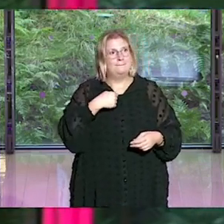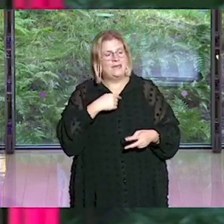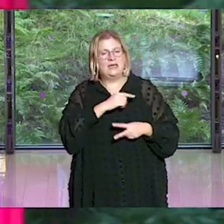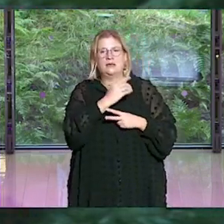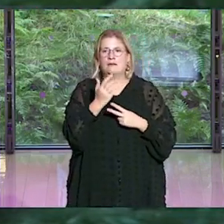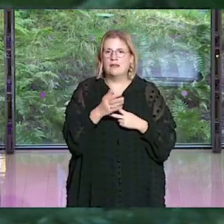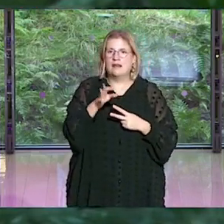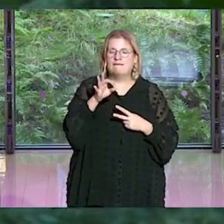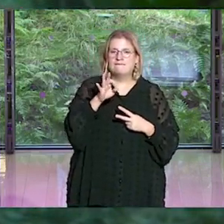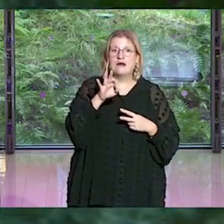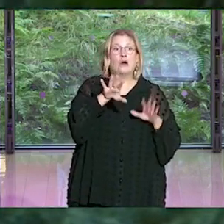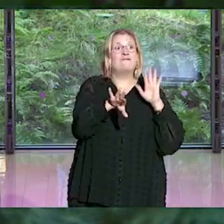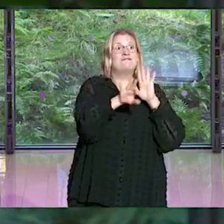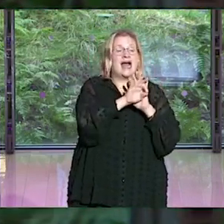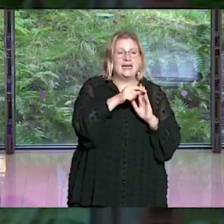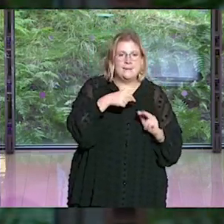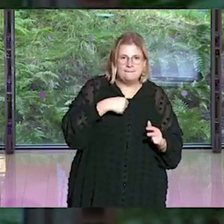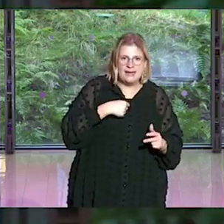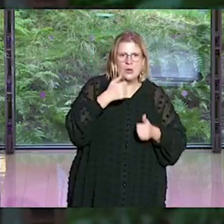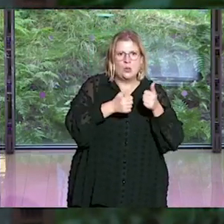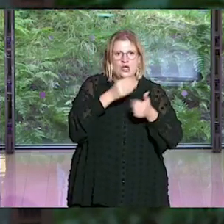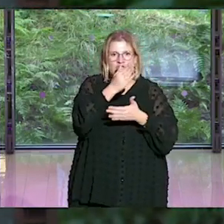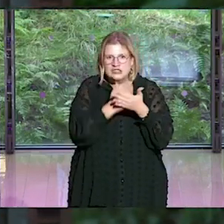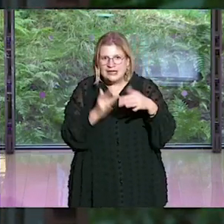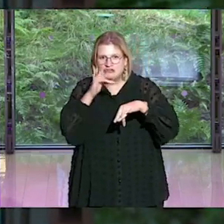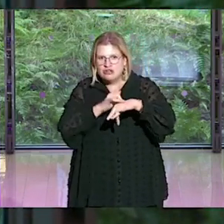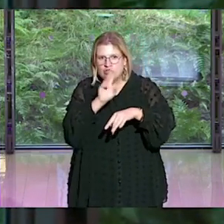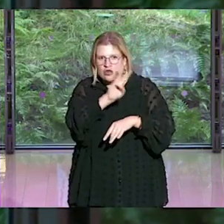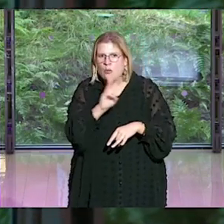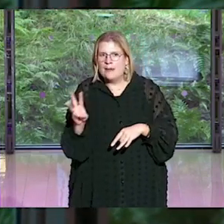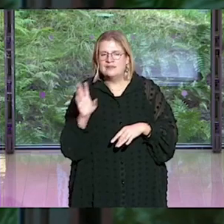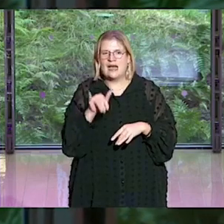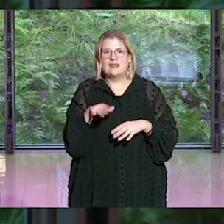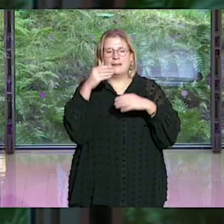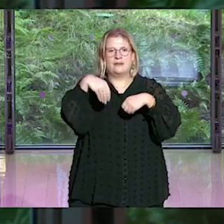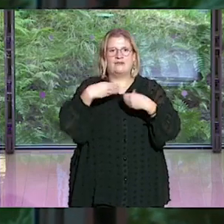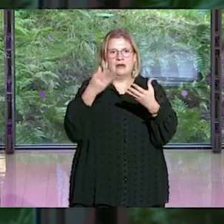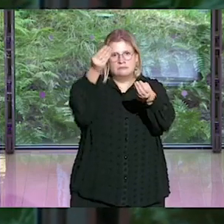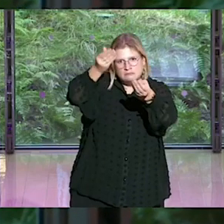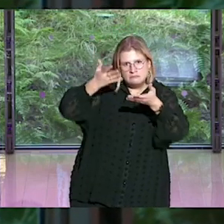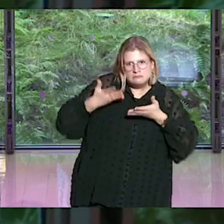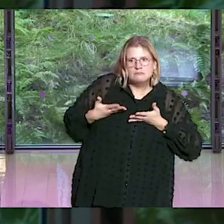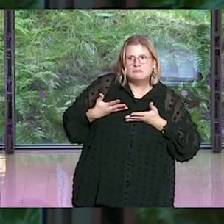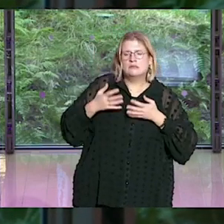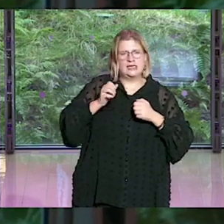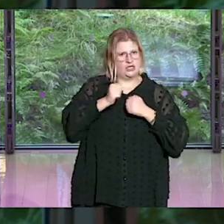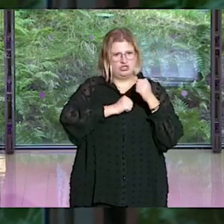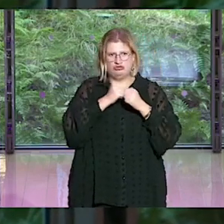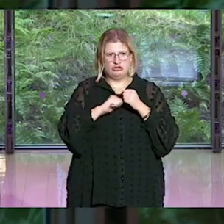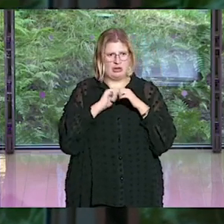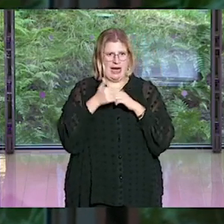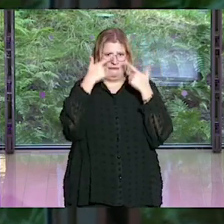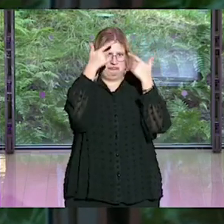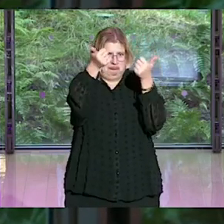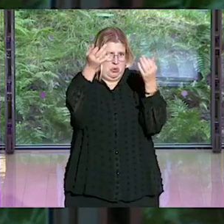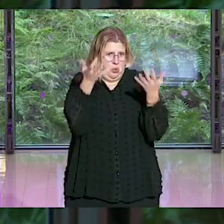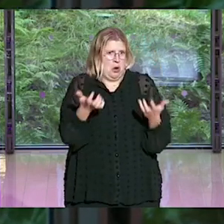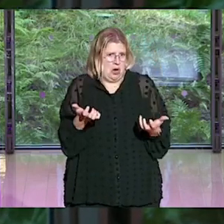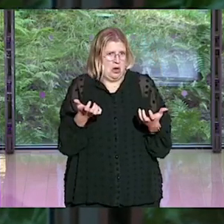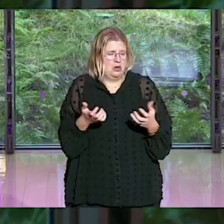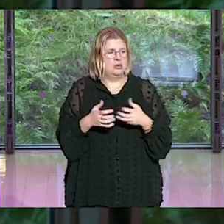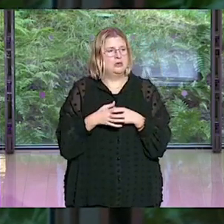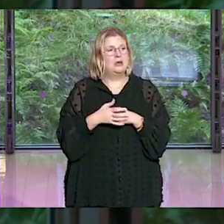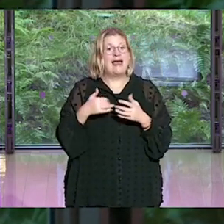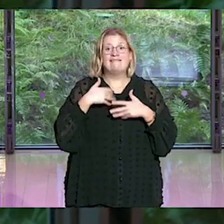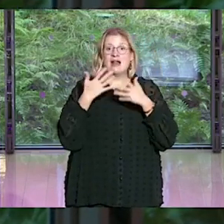that I was on, the section of the website I was on, so on and so forth. So, and you can really structure that however you want.